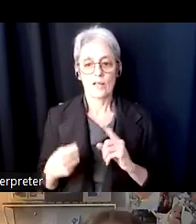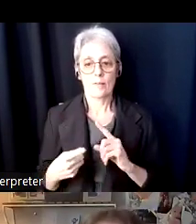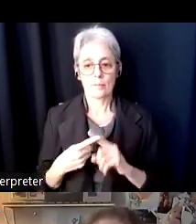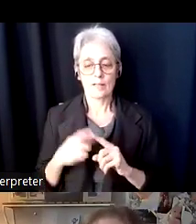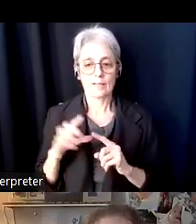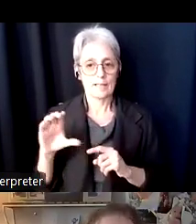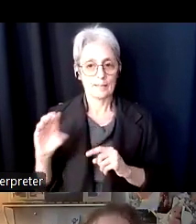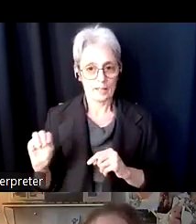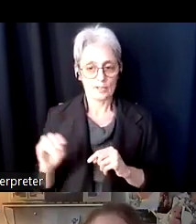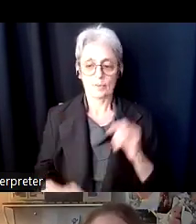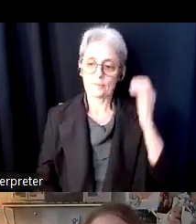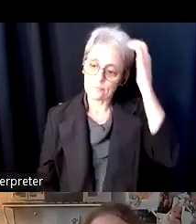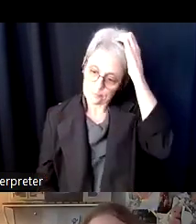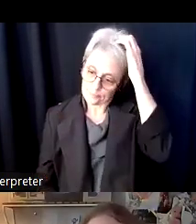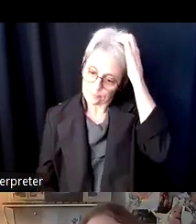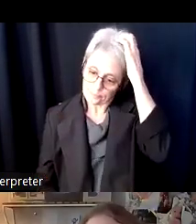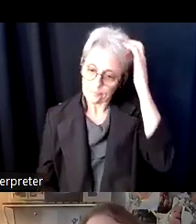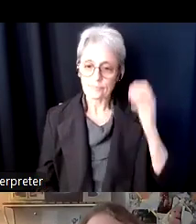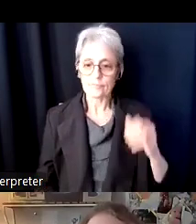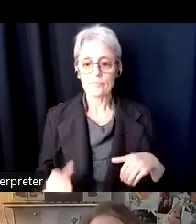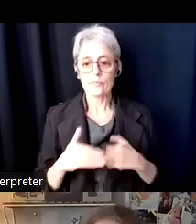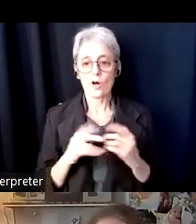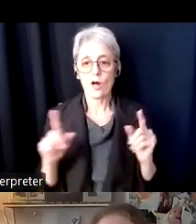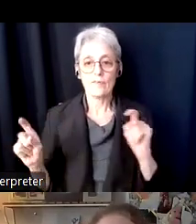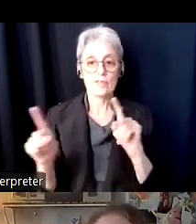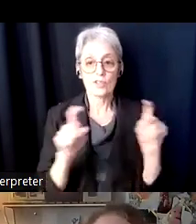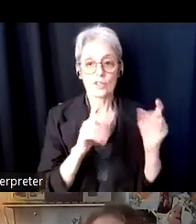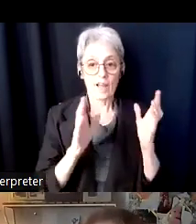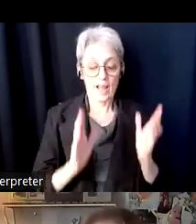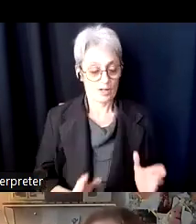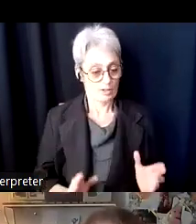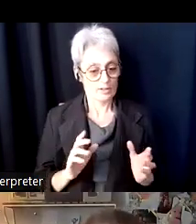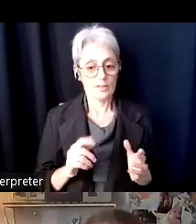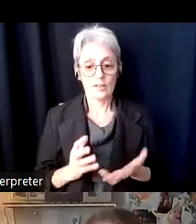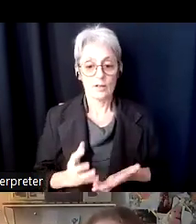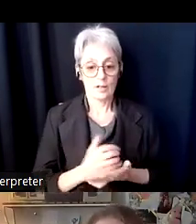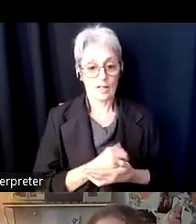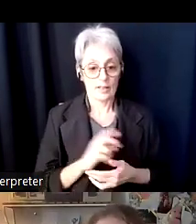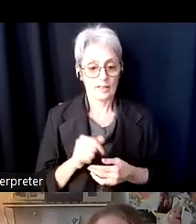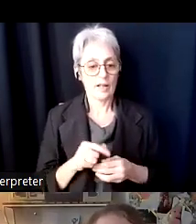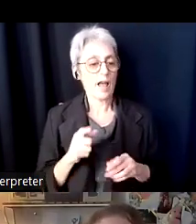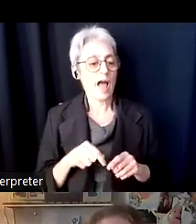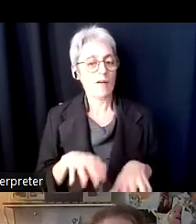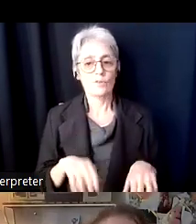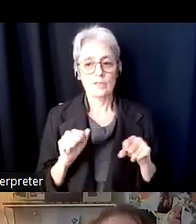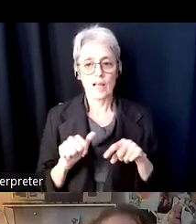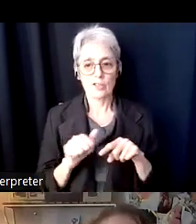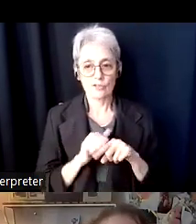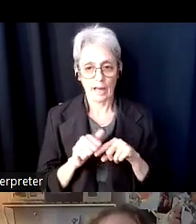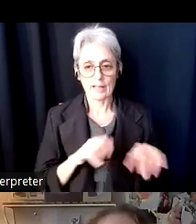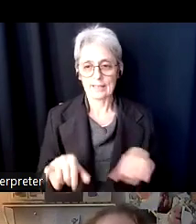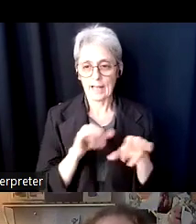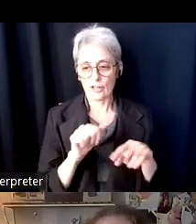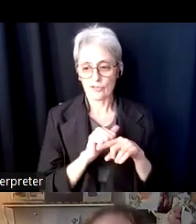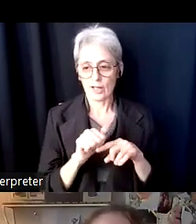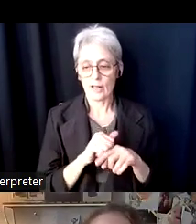management. All of the surveyors that collect the data complete standardized training, and they also make sure to inform those